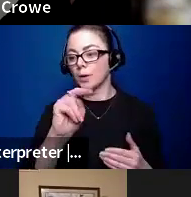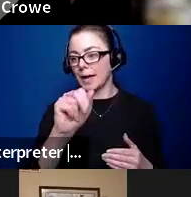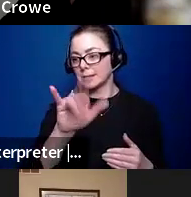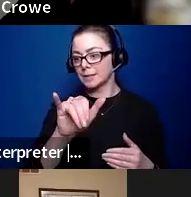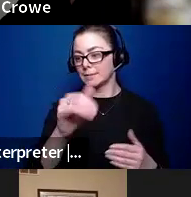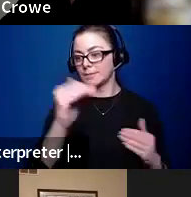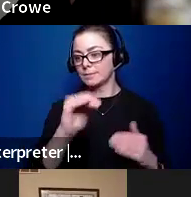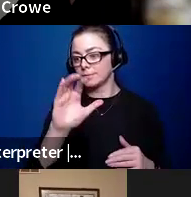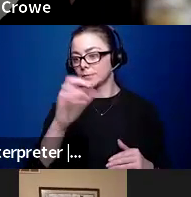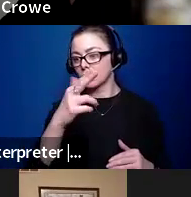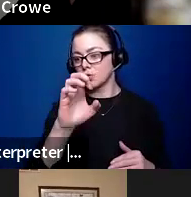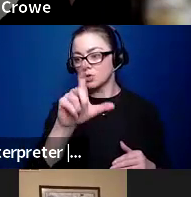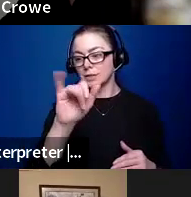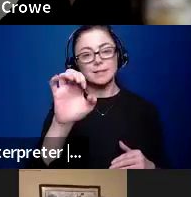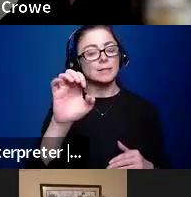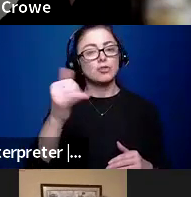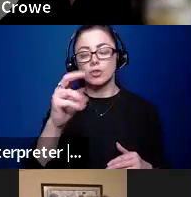Jensen.